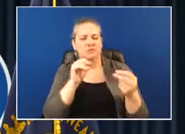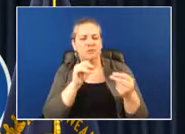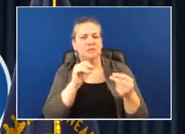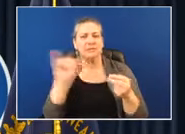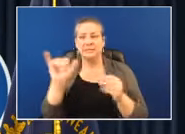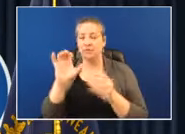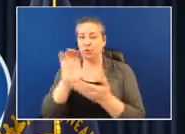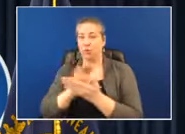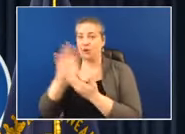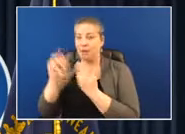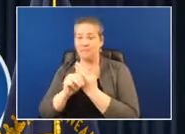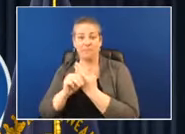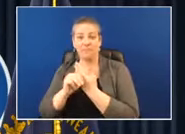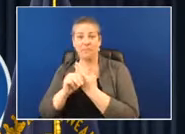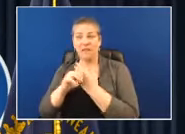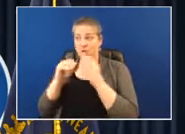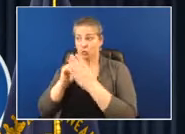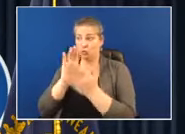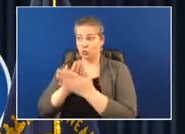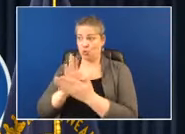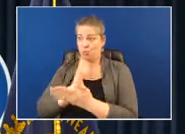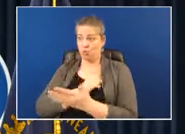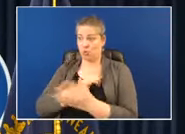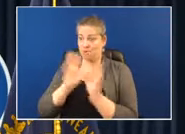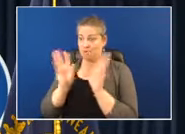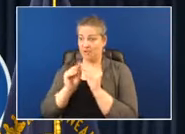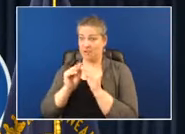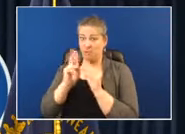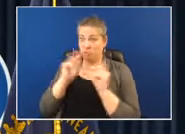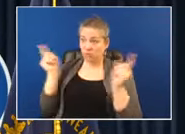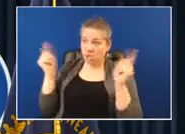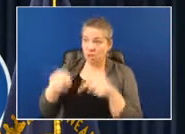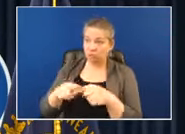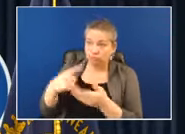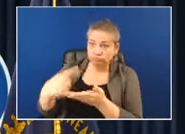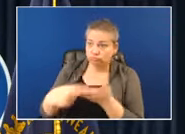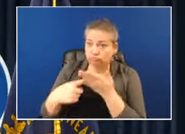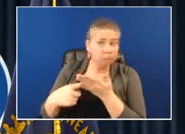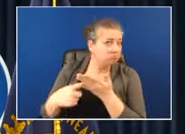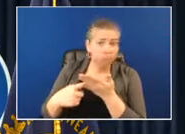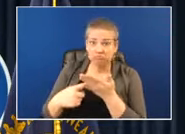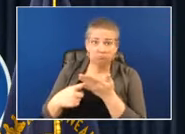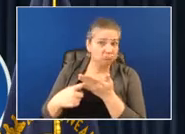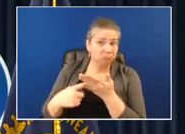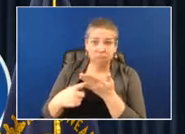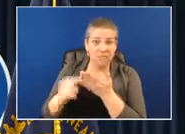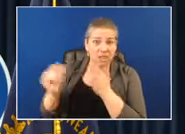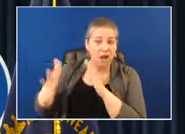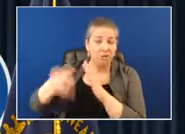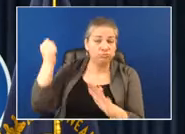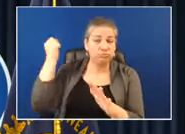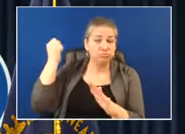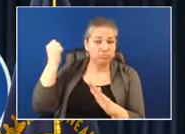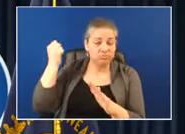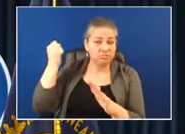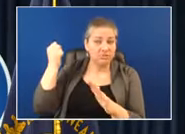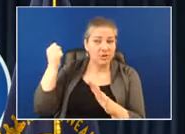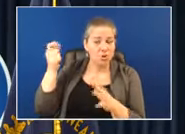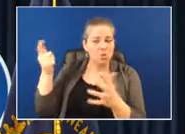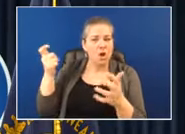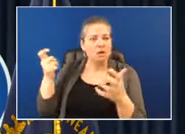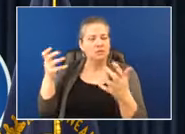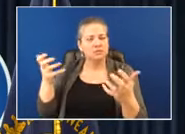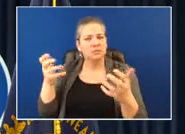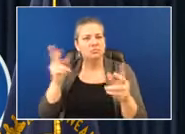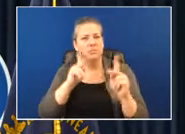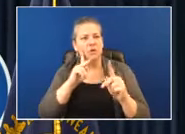decided in an open school board meeting where people can come in, even though now, you know, there's that opportunity. They wanted more time for people to be able to make public